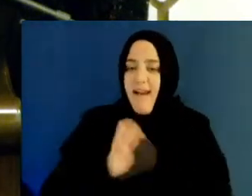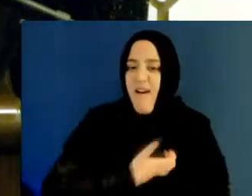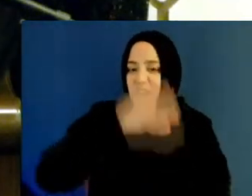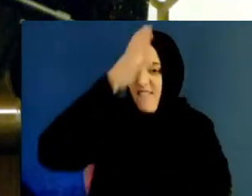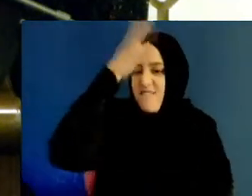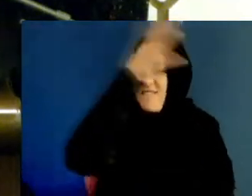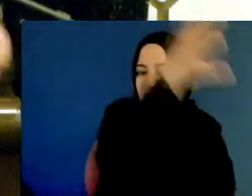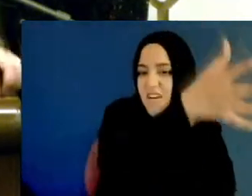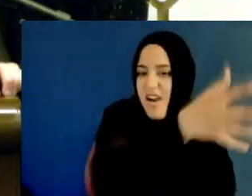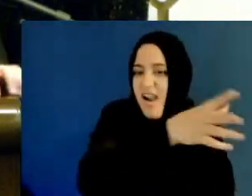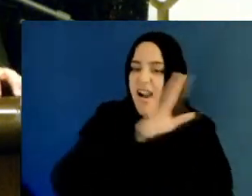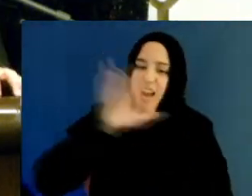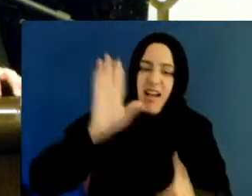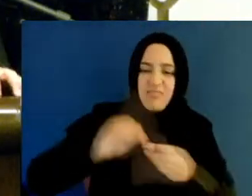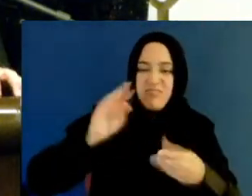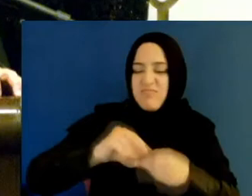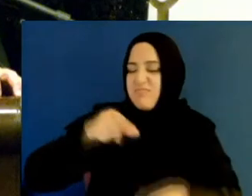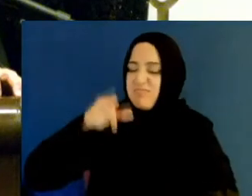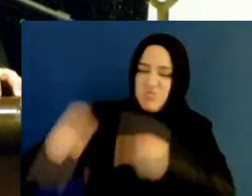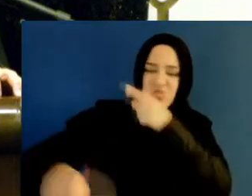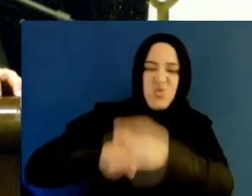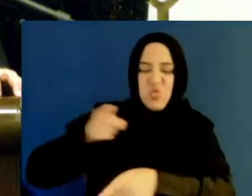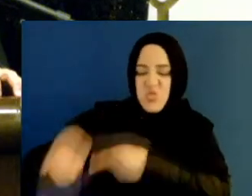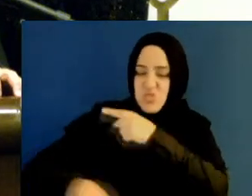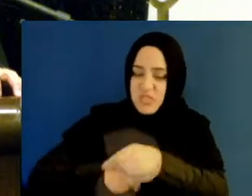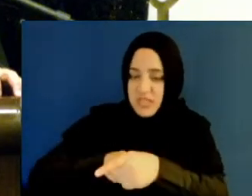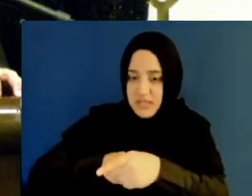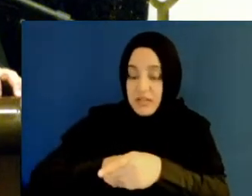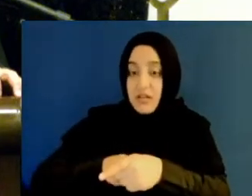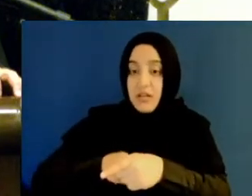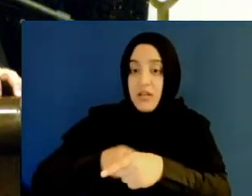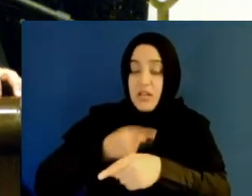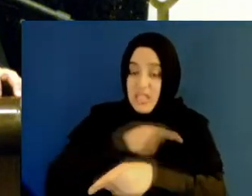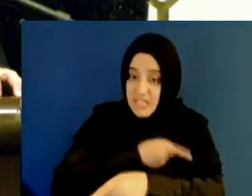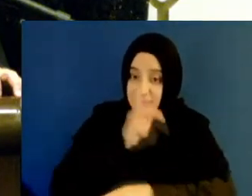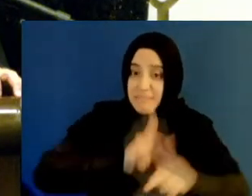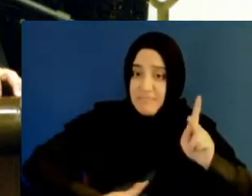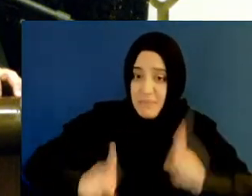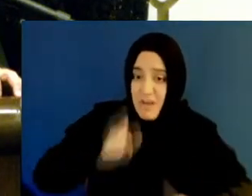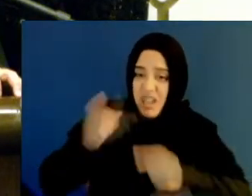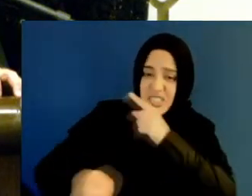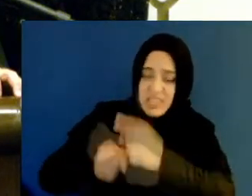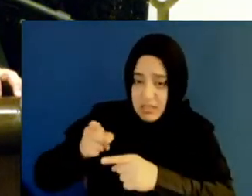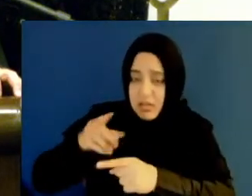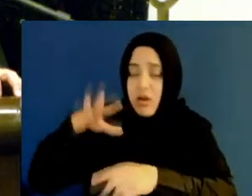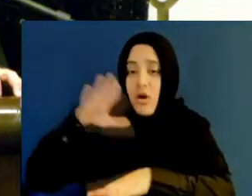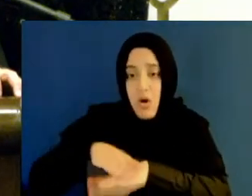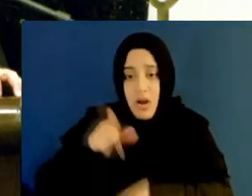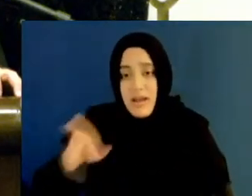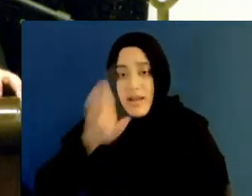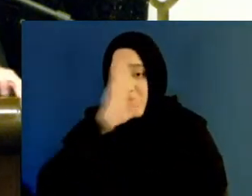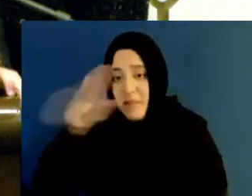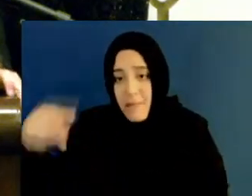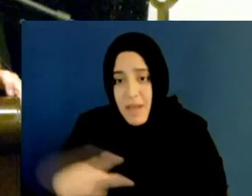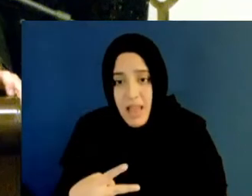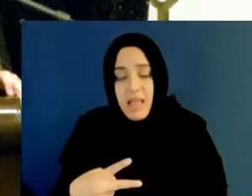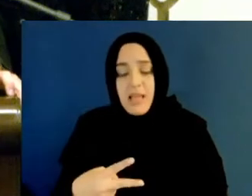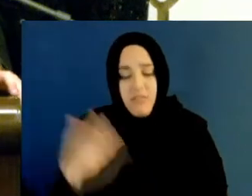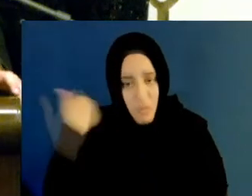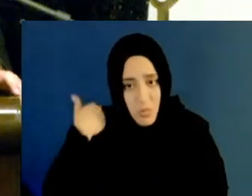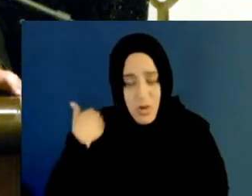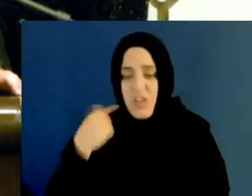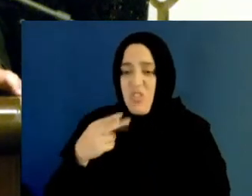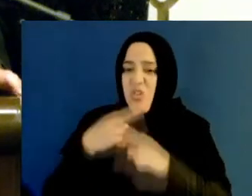the people who would hurl insults on Amirul Mu'mineen Ali ibn Abi Talib, calling him a khariji. In